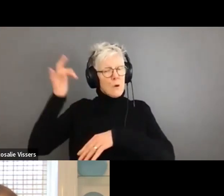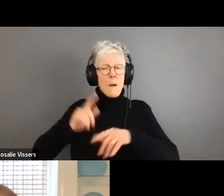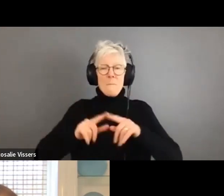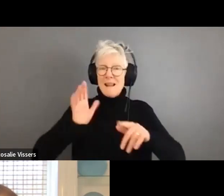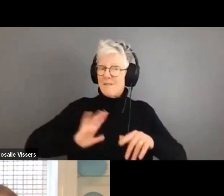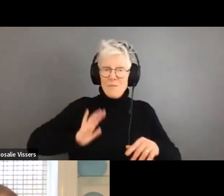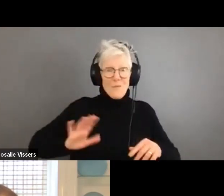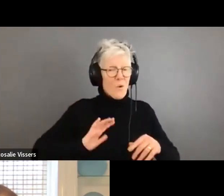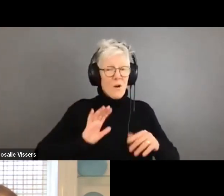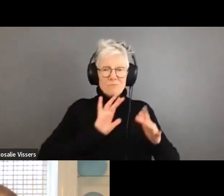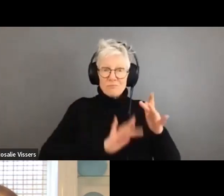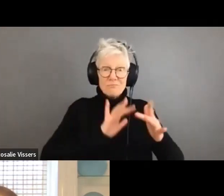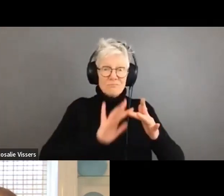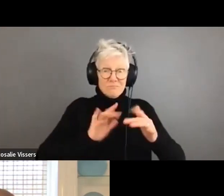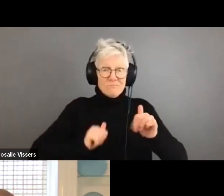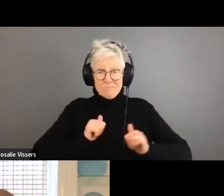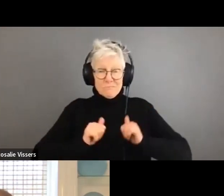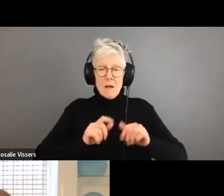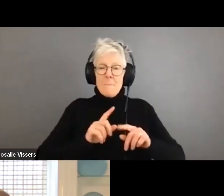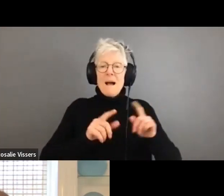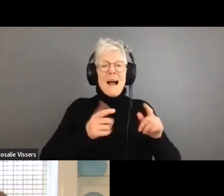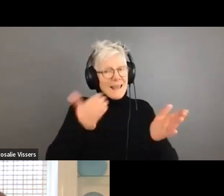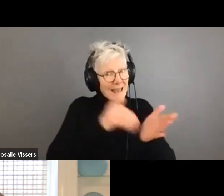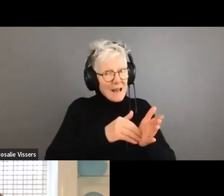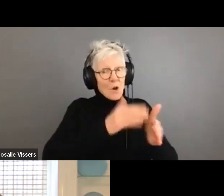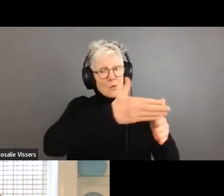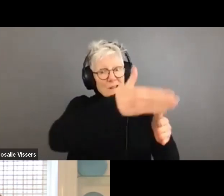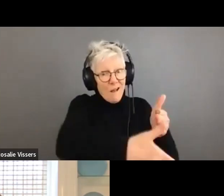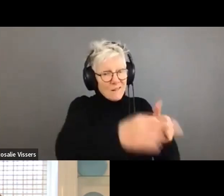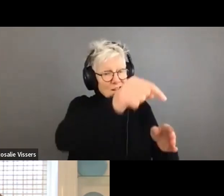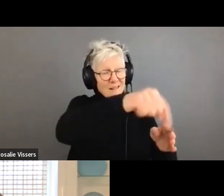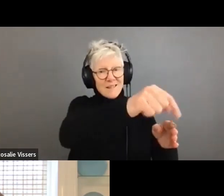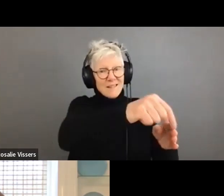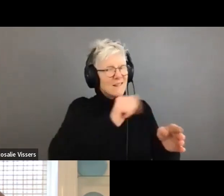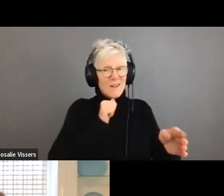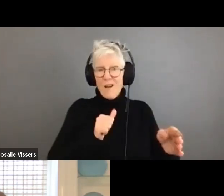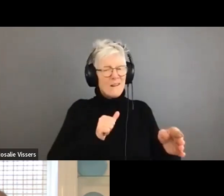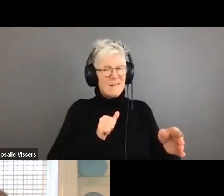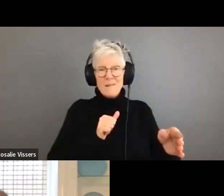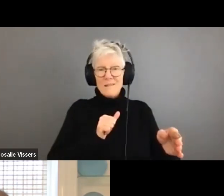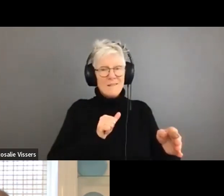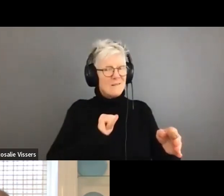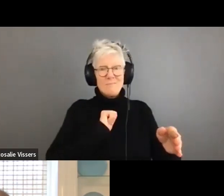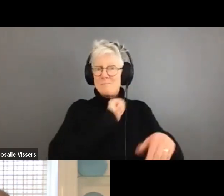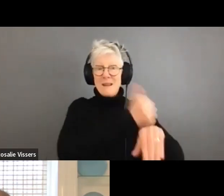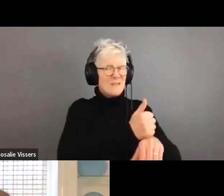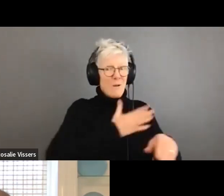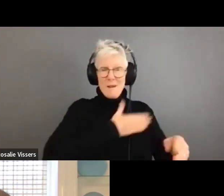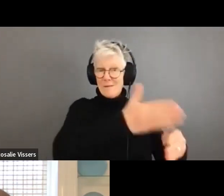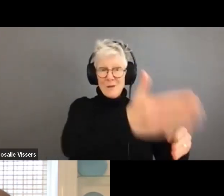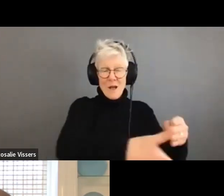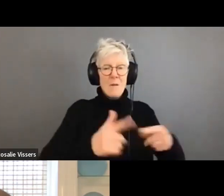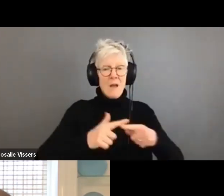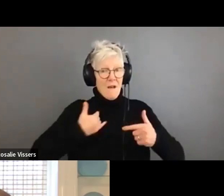and again, I didn't attach my outcomes to my actions. I realized it's a law of averages. The more I put out there, the more